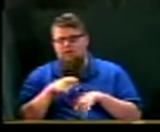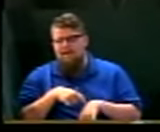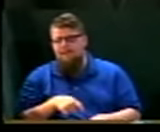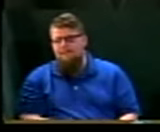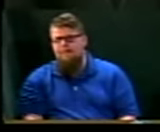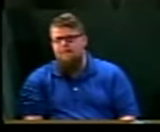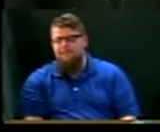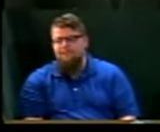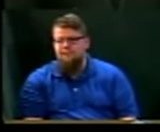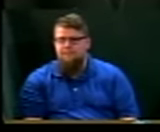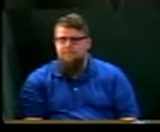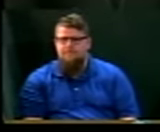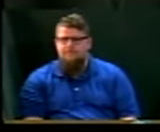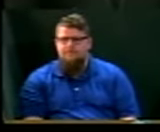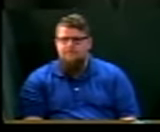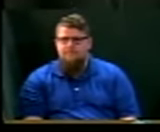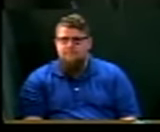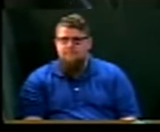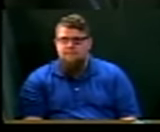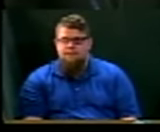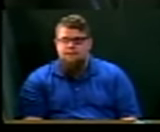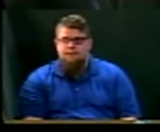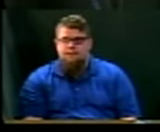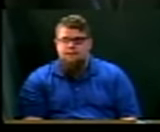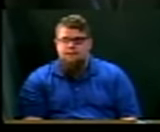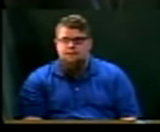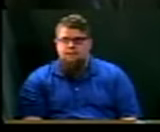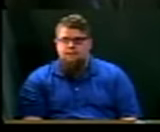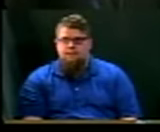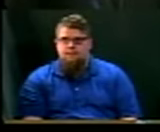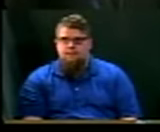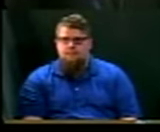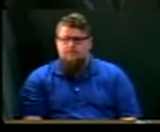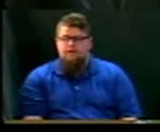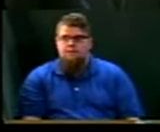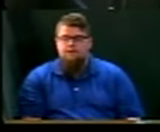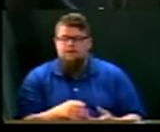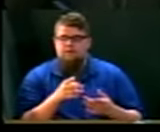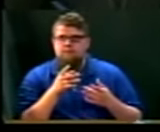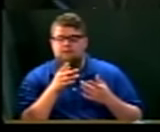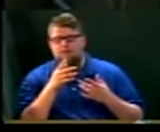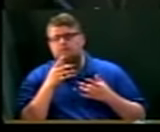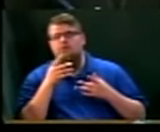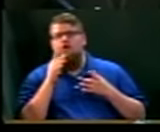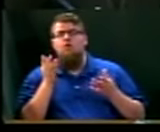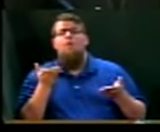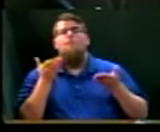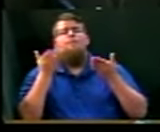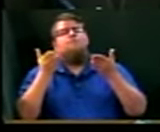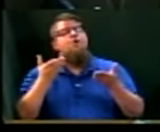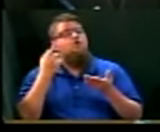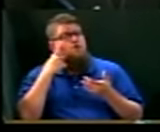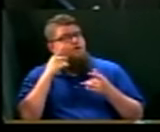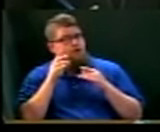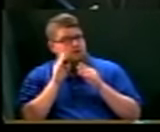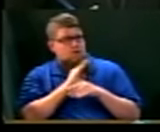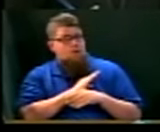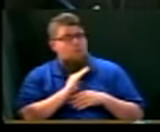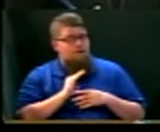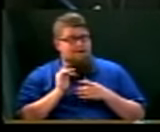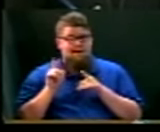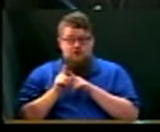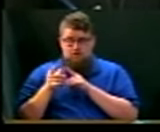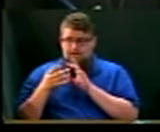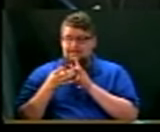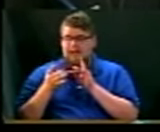Okay. So what is the will of this board? Your motion, as you stated, I guess we could